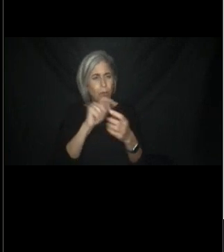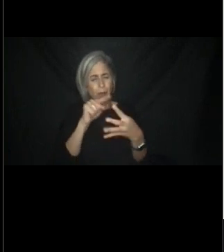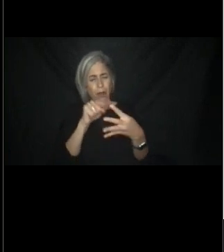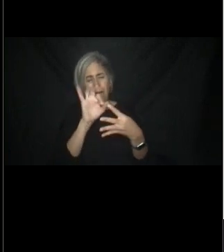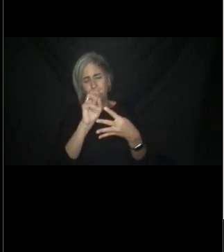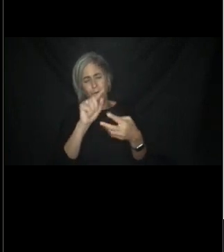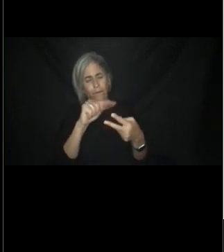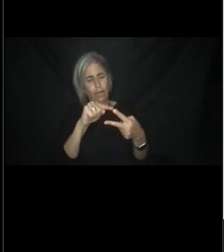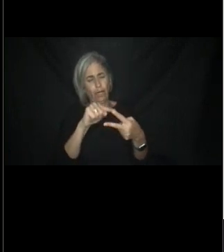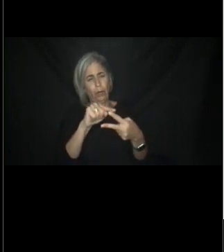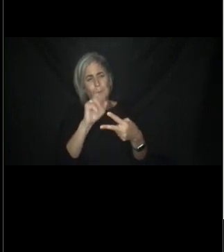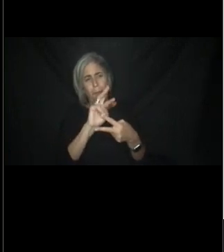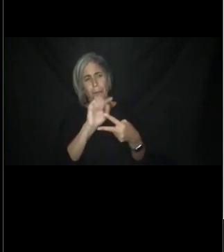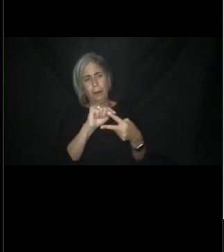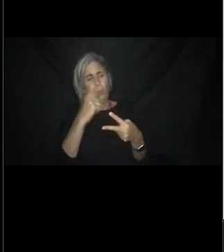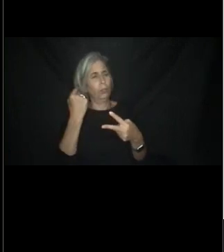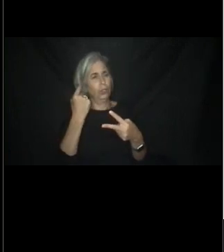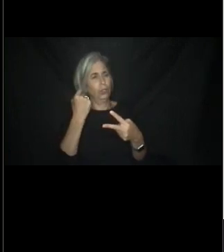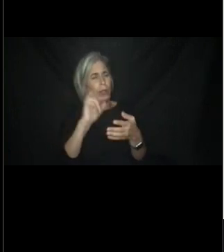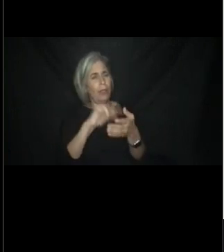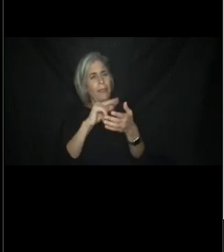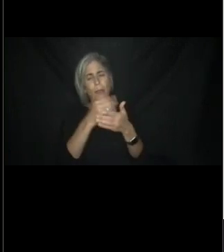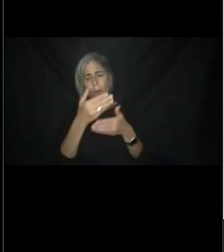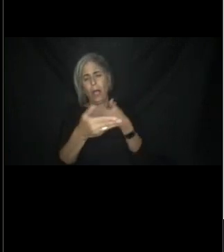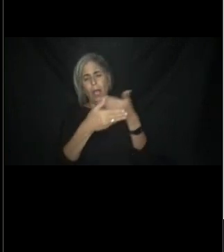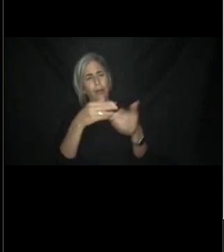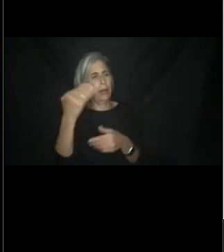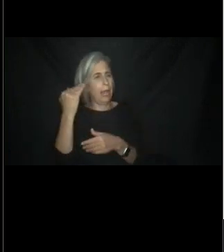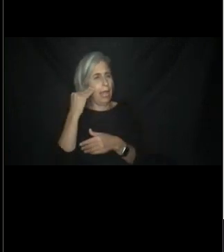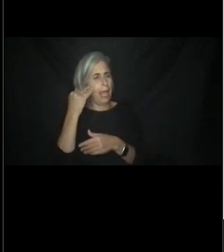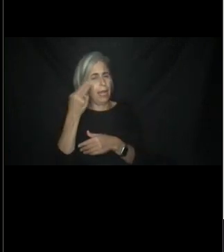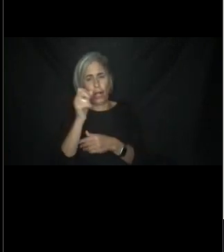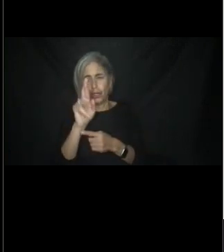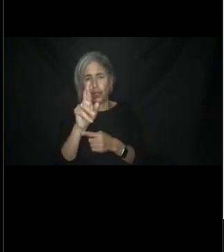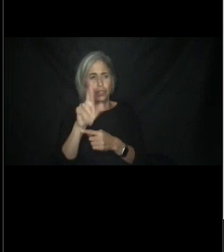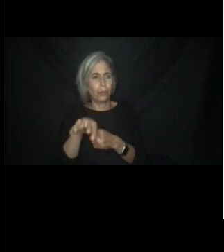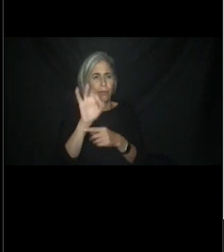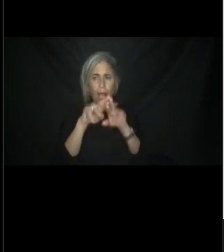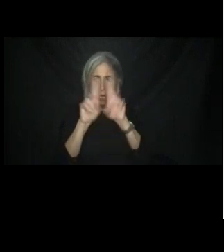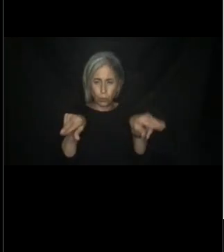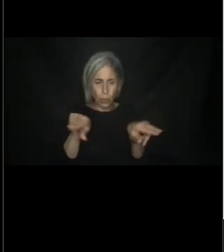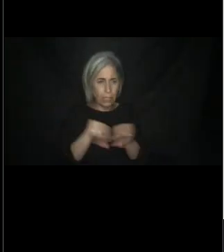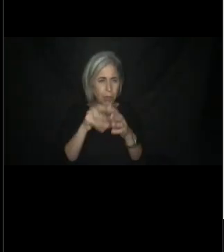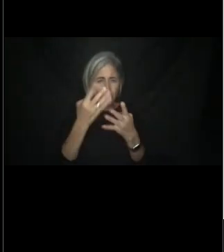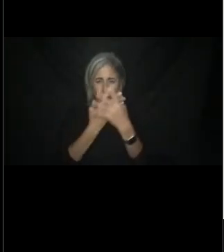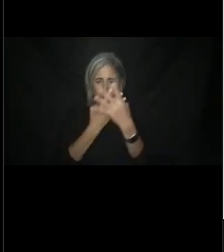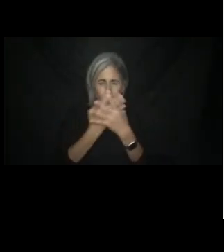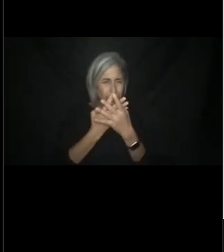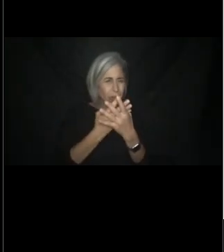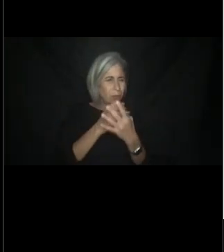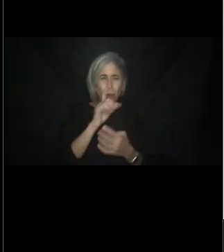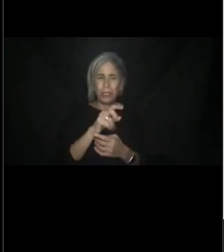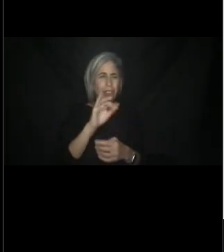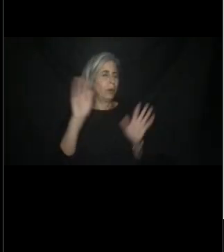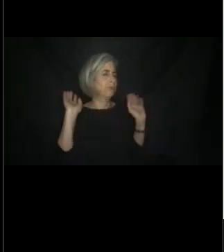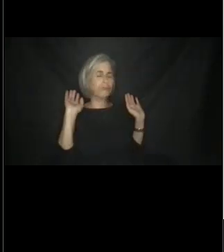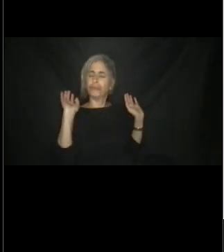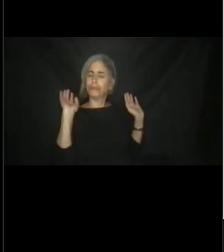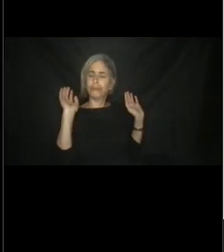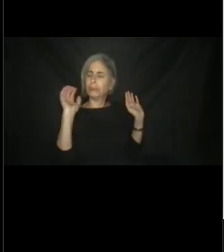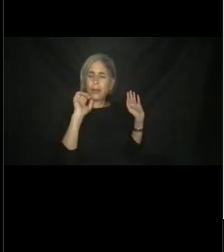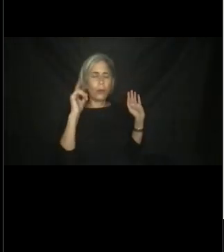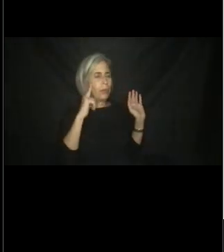do. And then they'll probably hire a headhunter to filter through resumes. And, you know, we don't need to do it. I don't